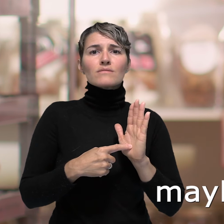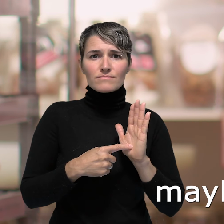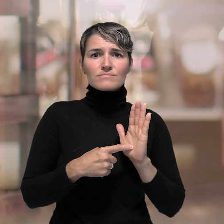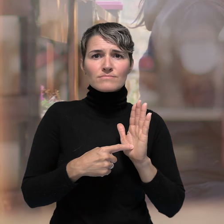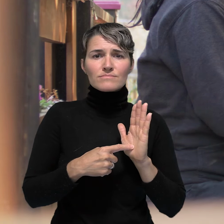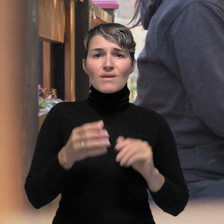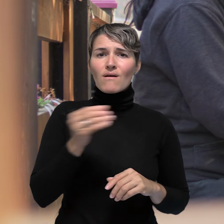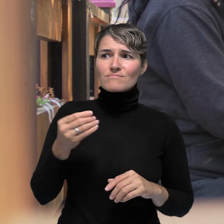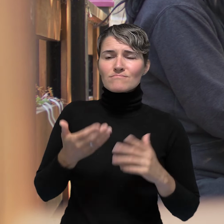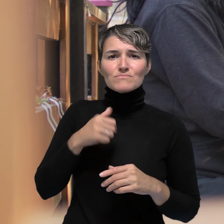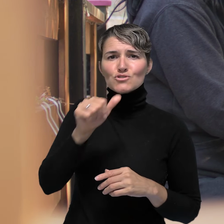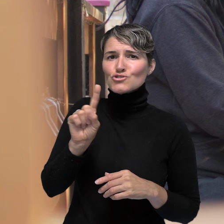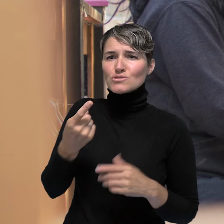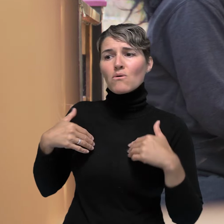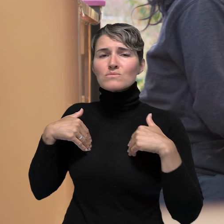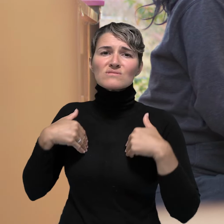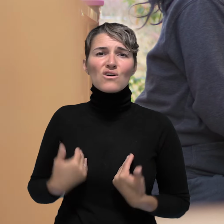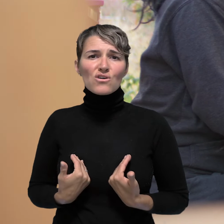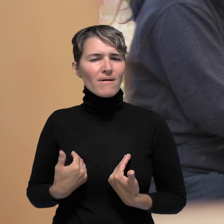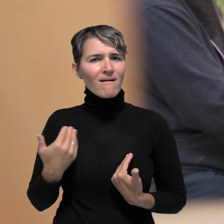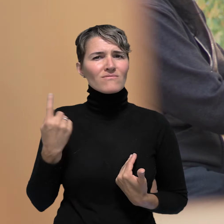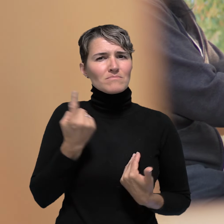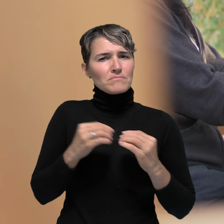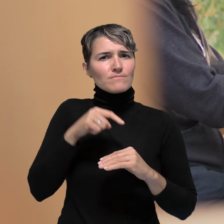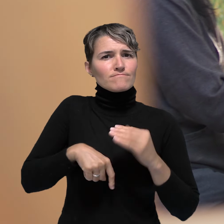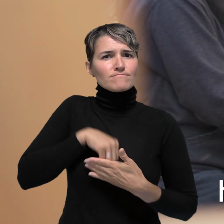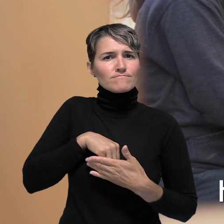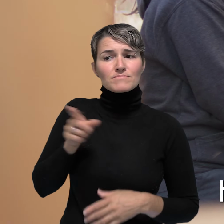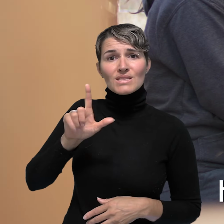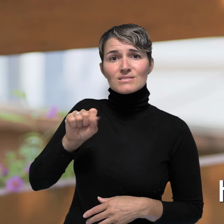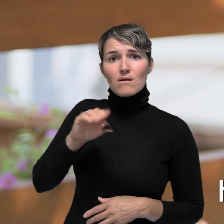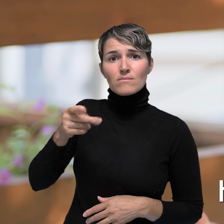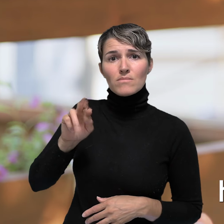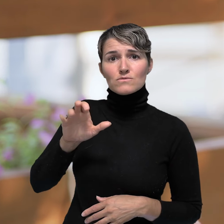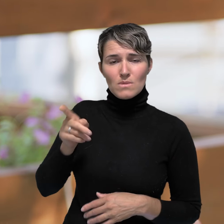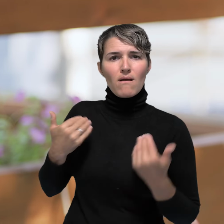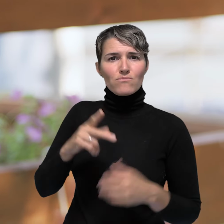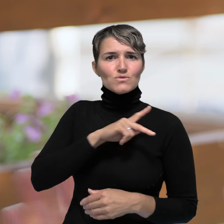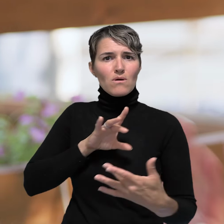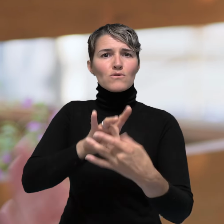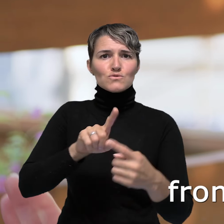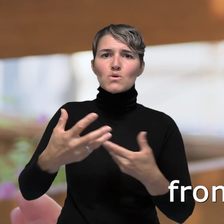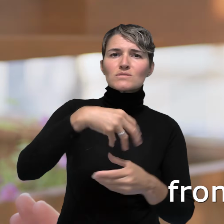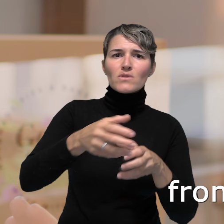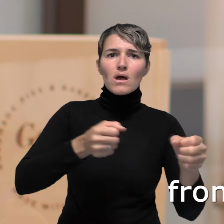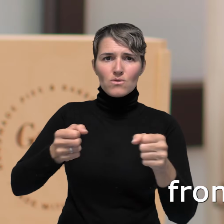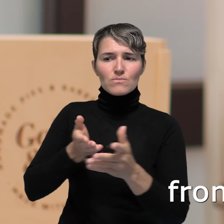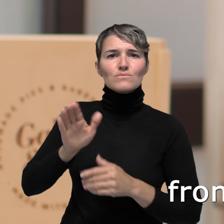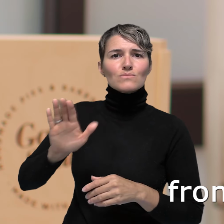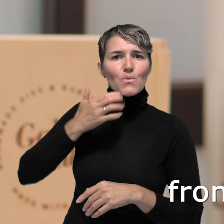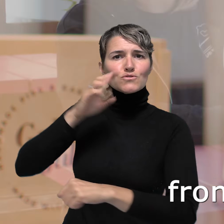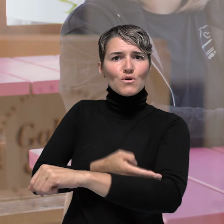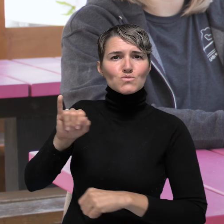not invalid and I wasn't just tired and maybe there was something more to it. Lisa and Patrick have a personal connection to inclusive hiring from their older